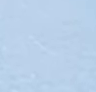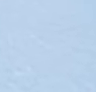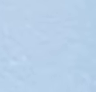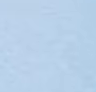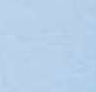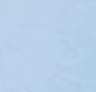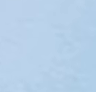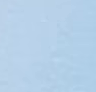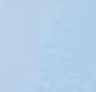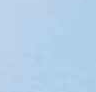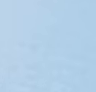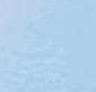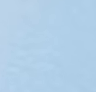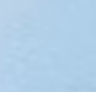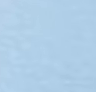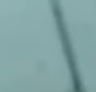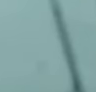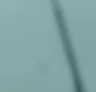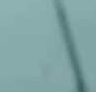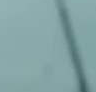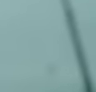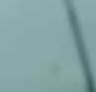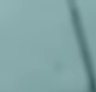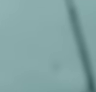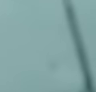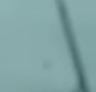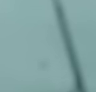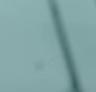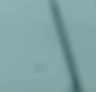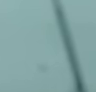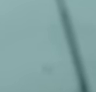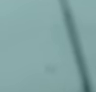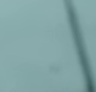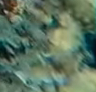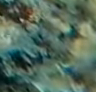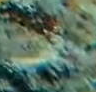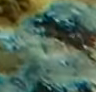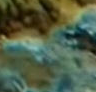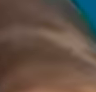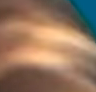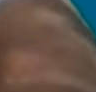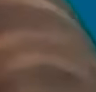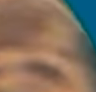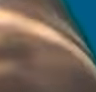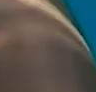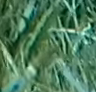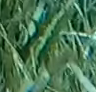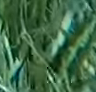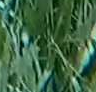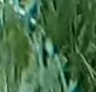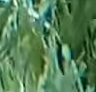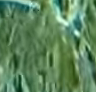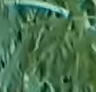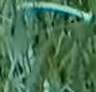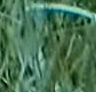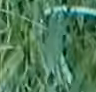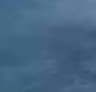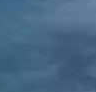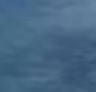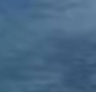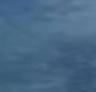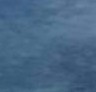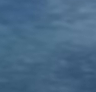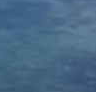I give the echo tours, snorkeling, deep sea fishing, sightseeing, and excursions to